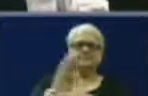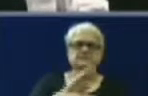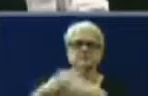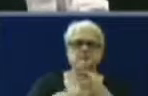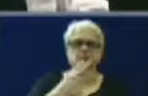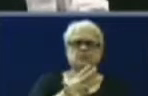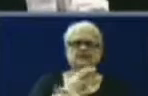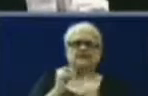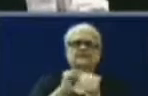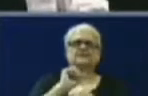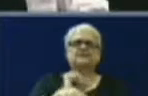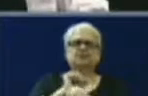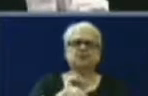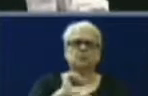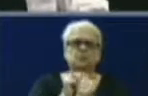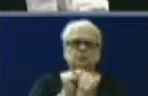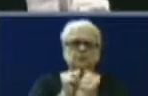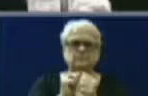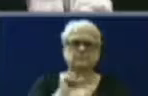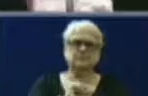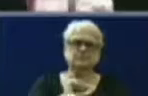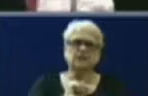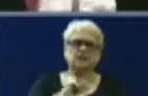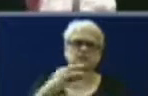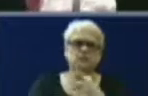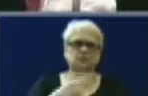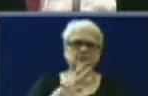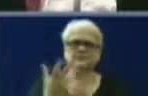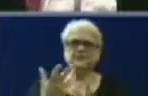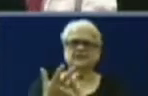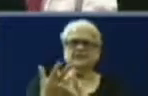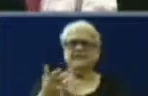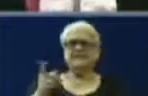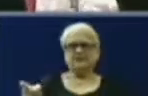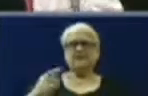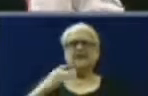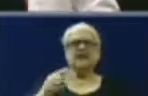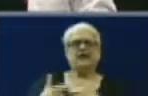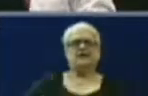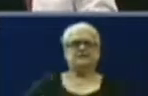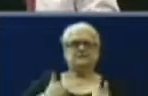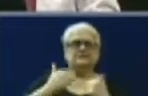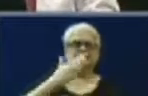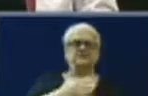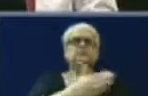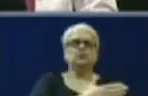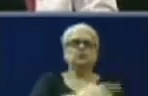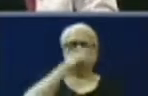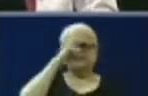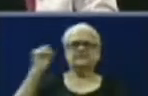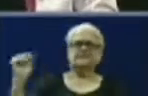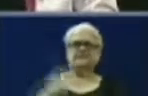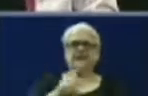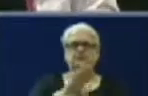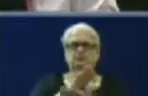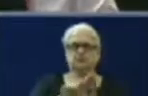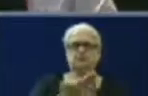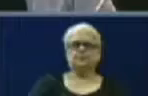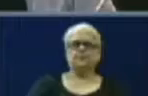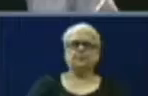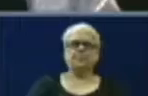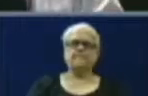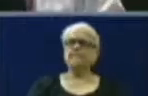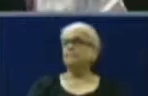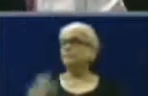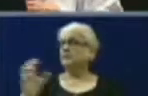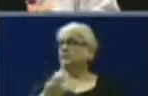a better future than what they would have otherwise. Thanks. Thank you. Linda? Dr. Hargens, will they